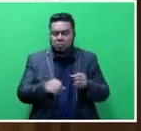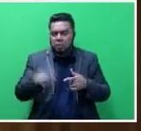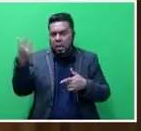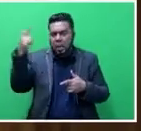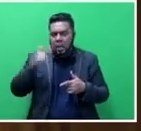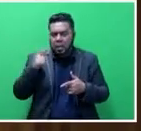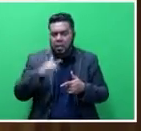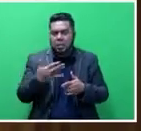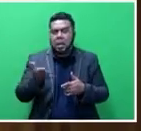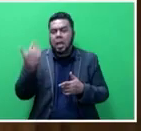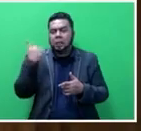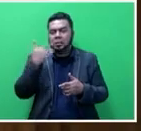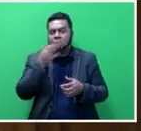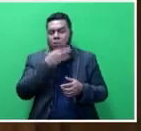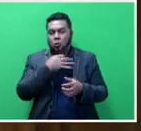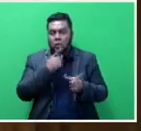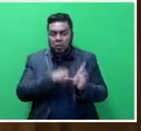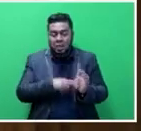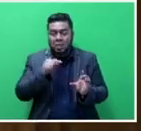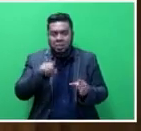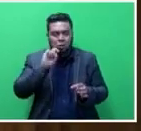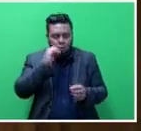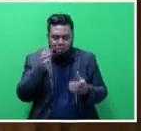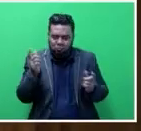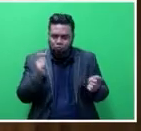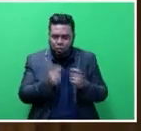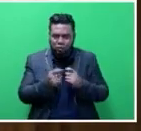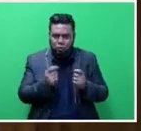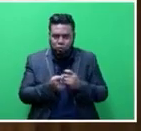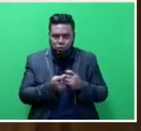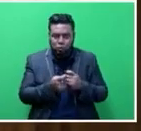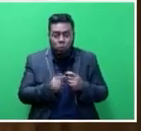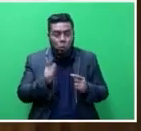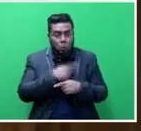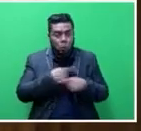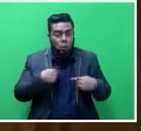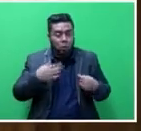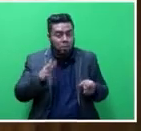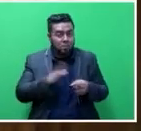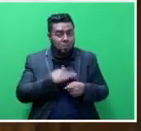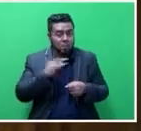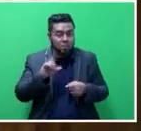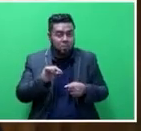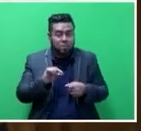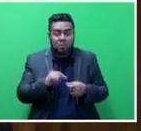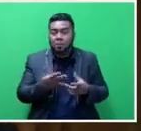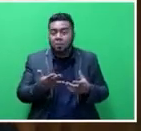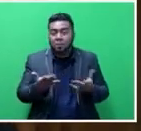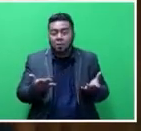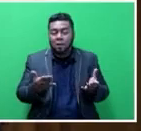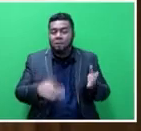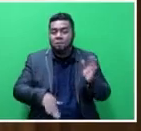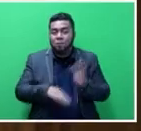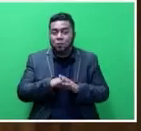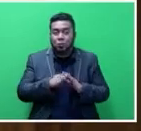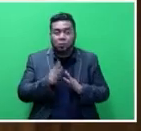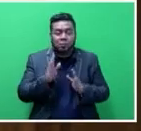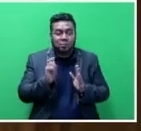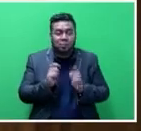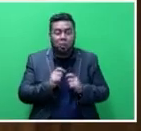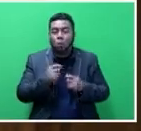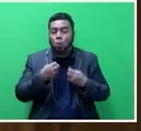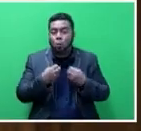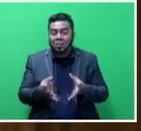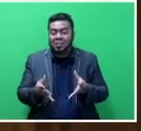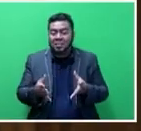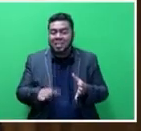few years. This will have to change. We will be conducting a full-scale inquiry into the wastage